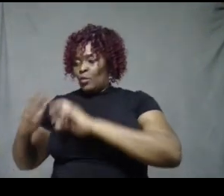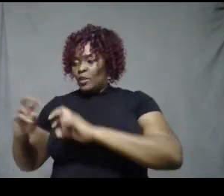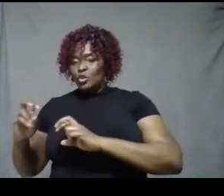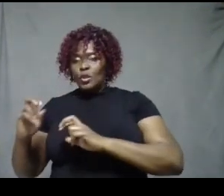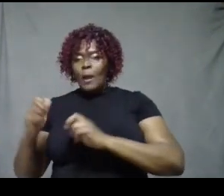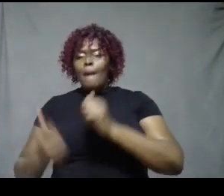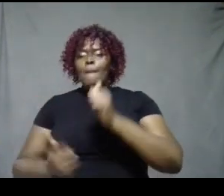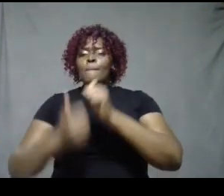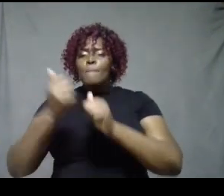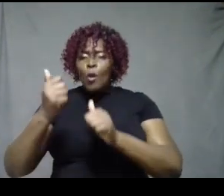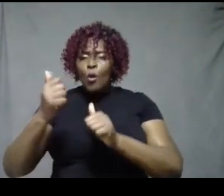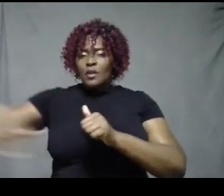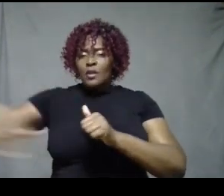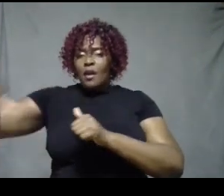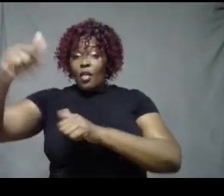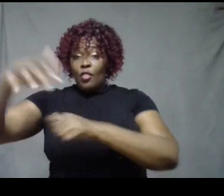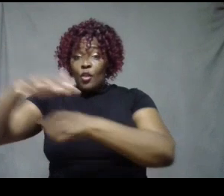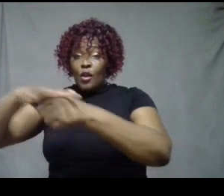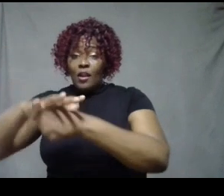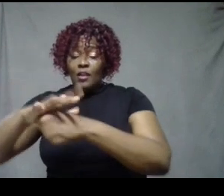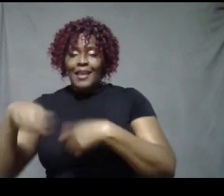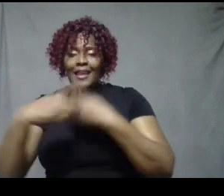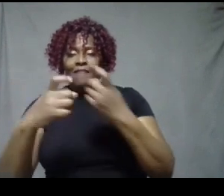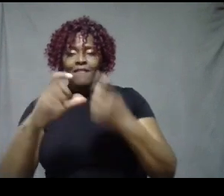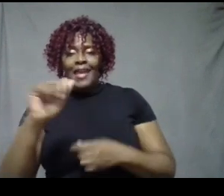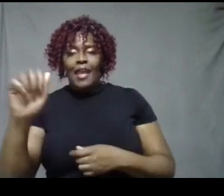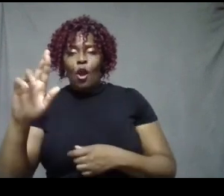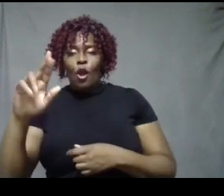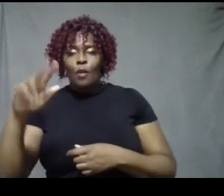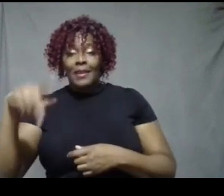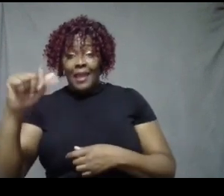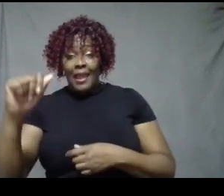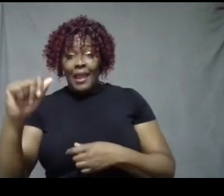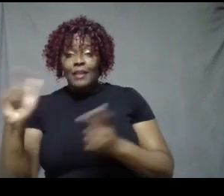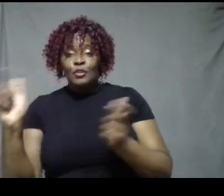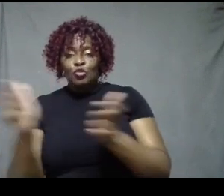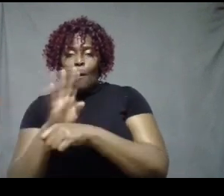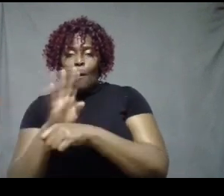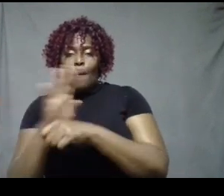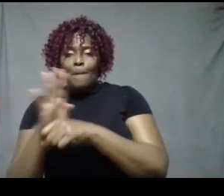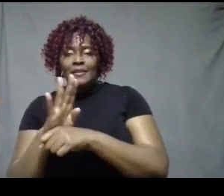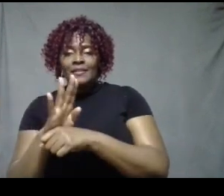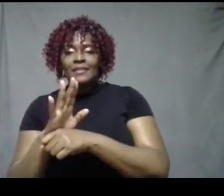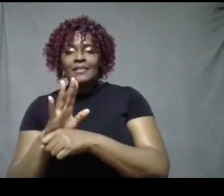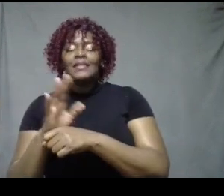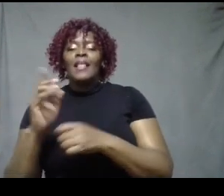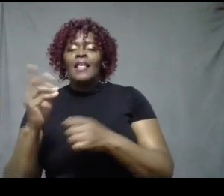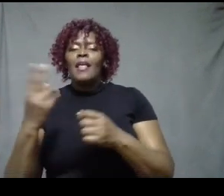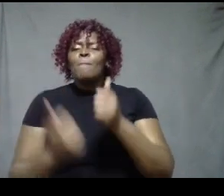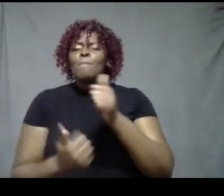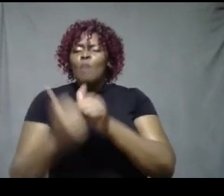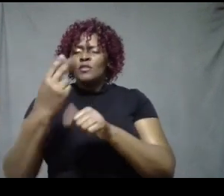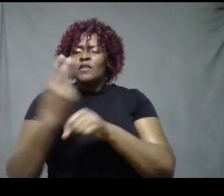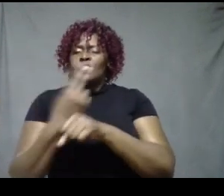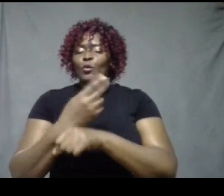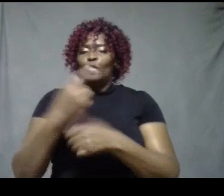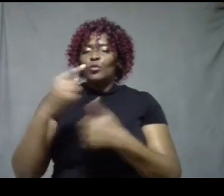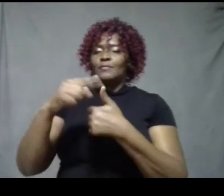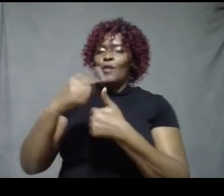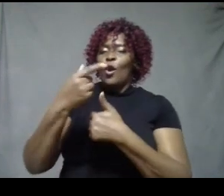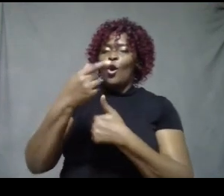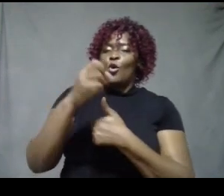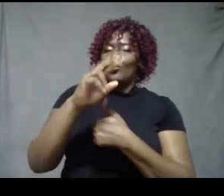municipalities who have administered ARPA small business grants, the majority of them do use gross revenue as a percentage decrease. So the majority of them